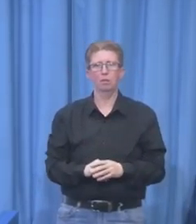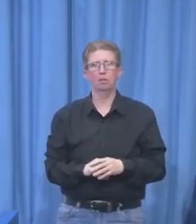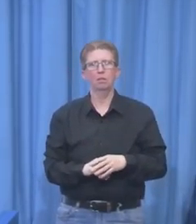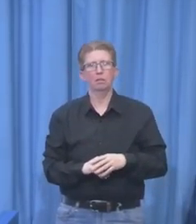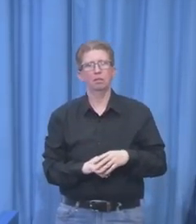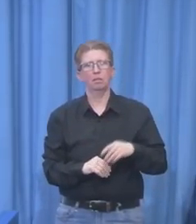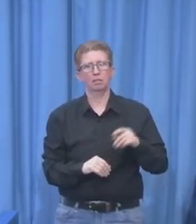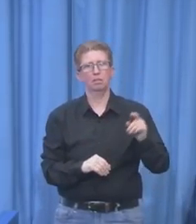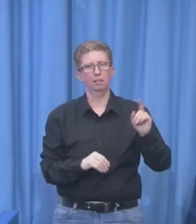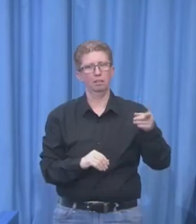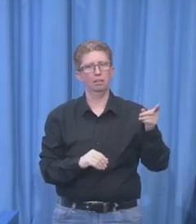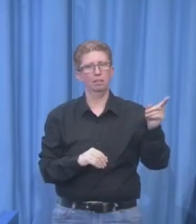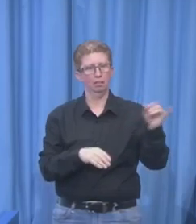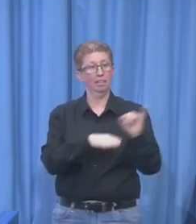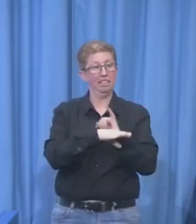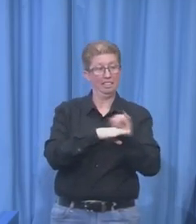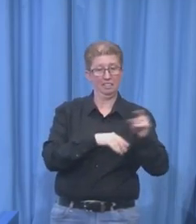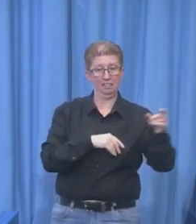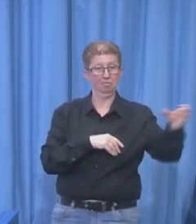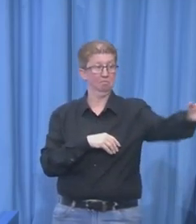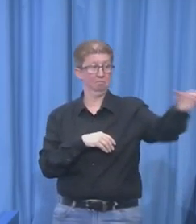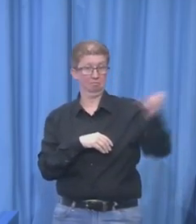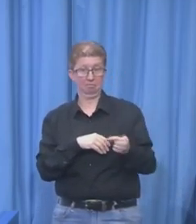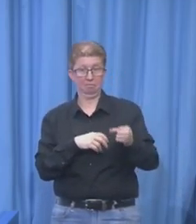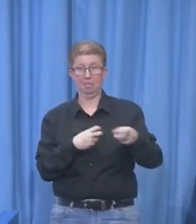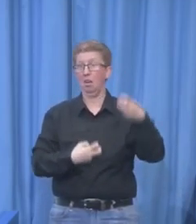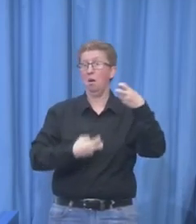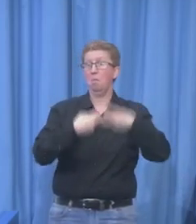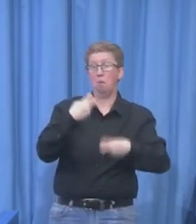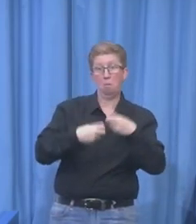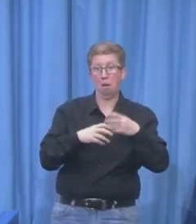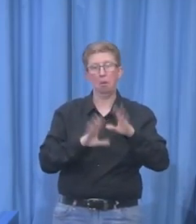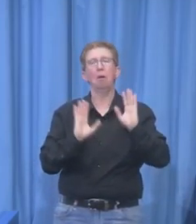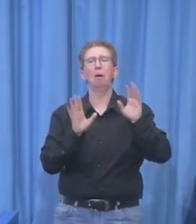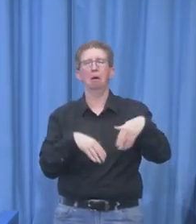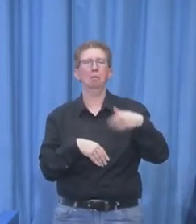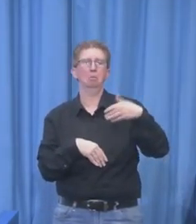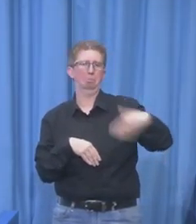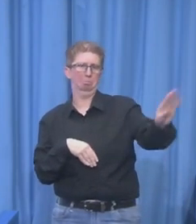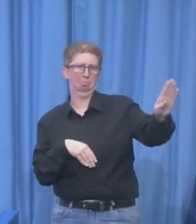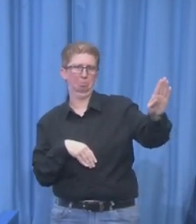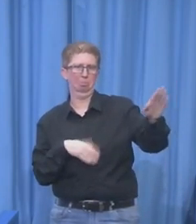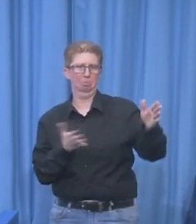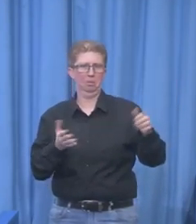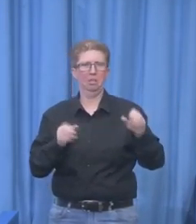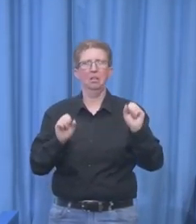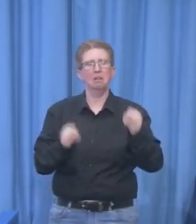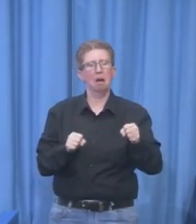very specific. So it's easier for the employer